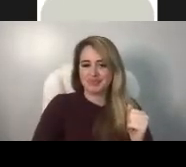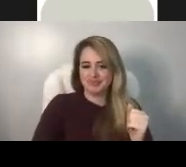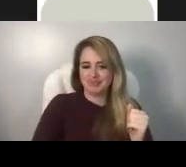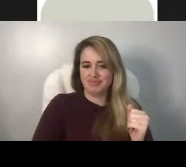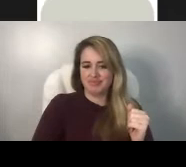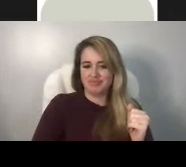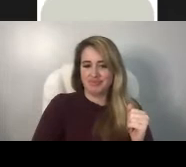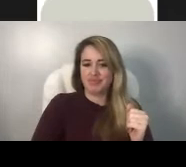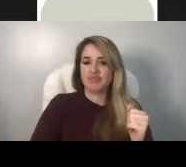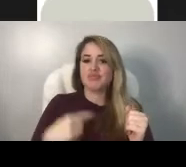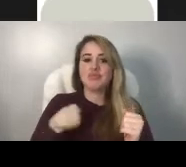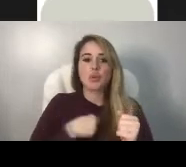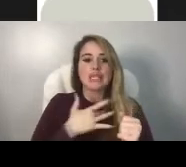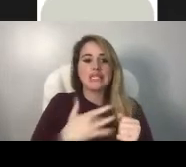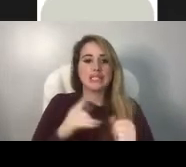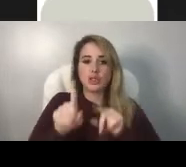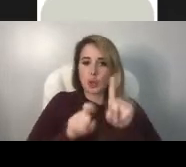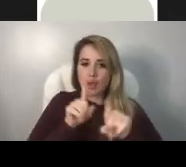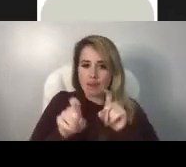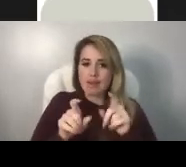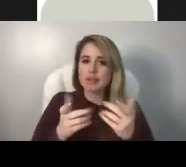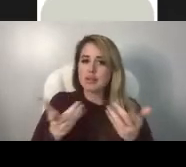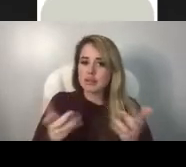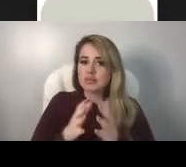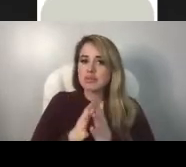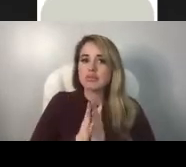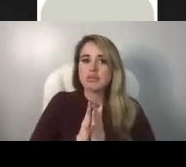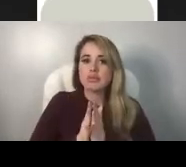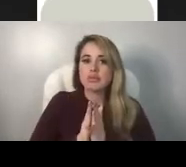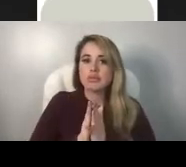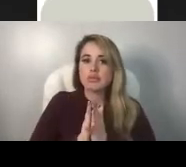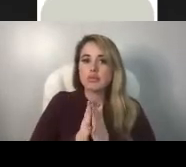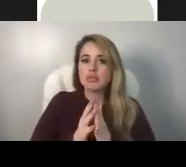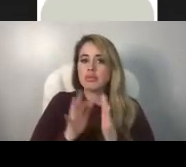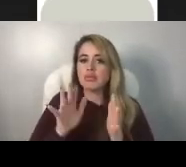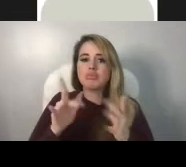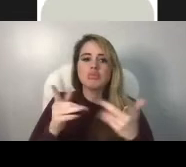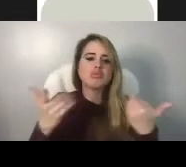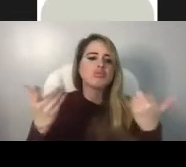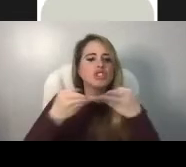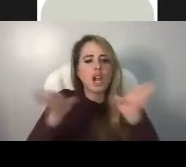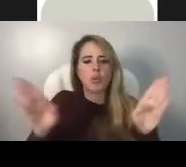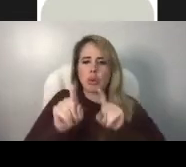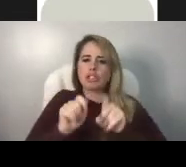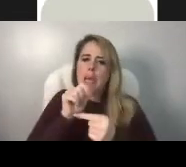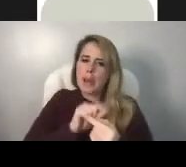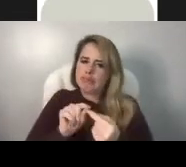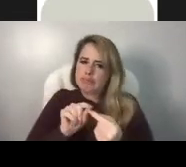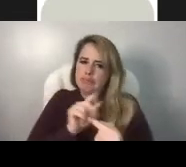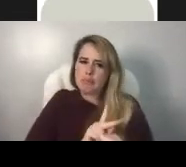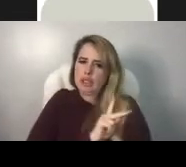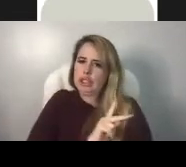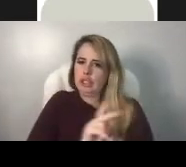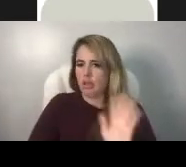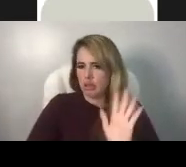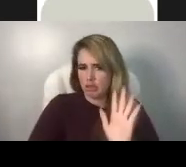generally ask that the questions be general in nature and not personal questions. So please keep that in mind. It should be